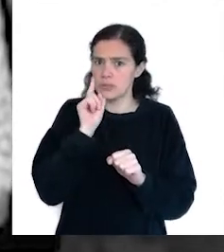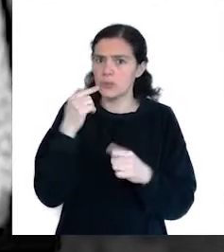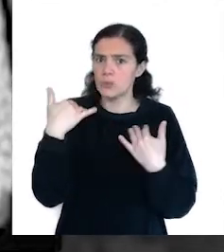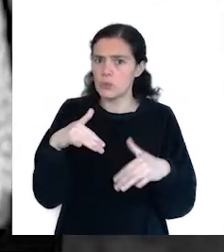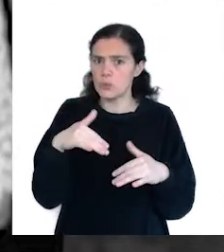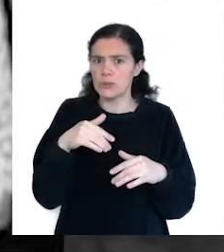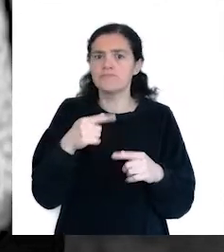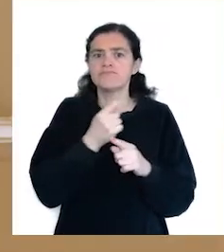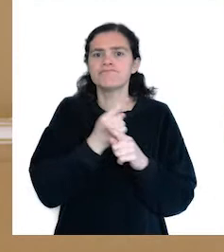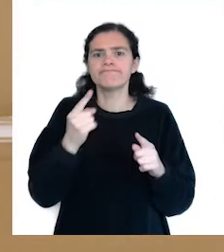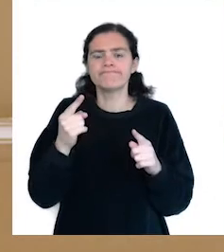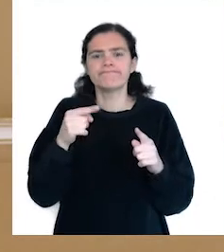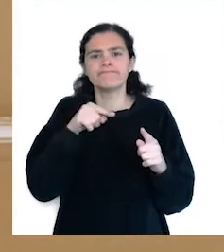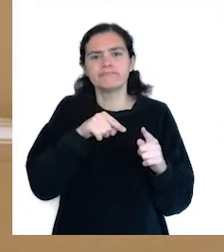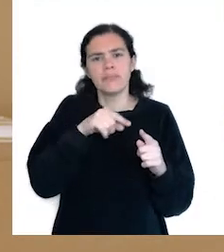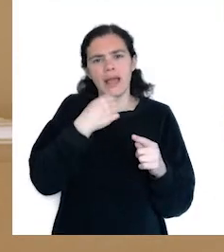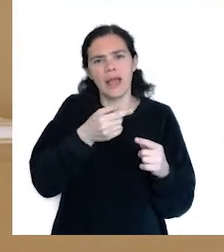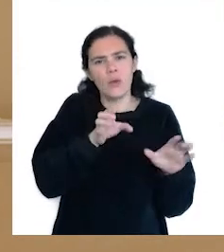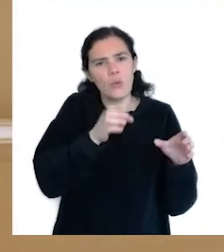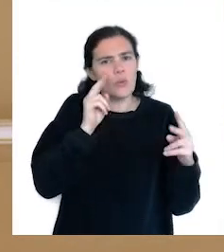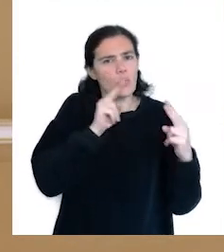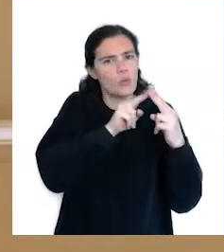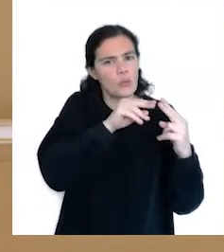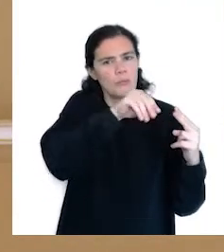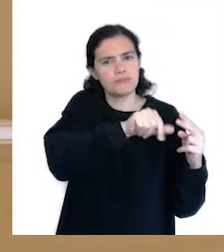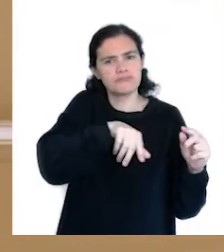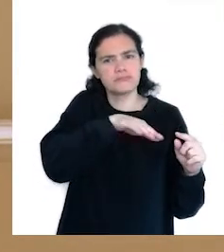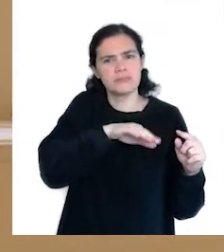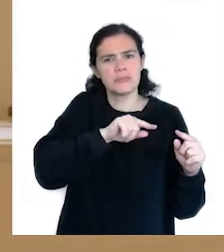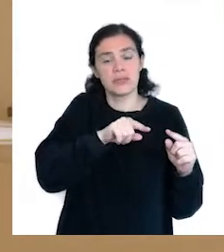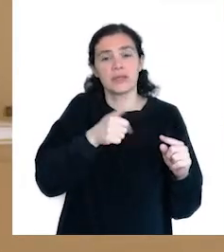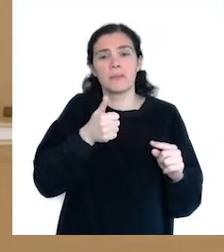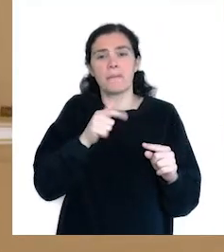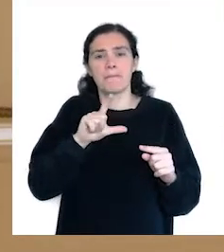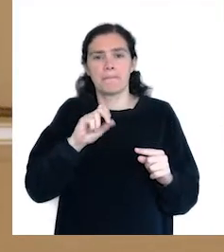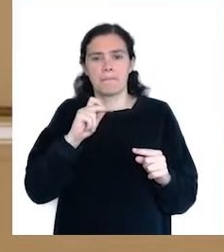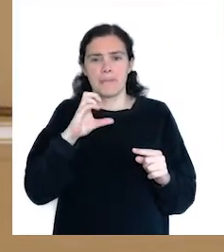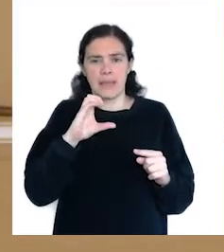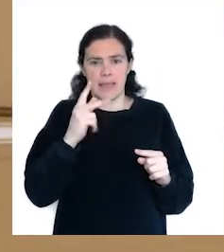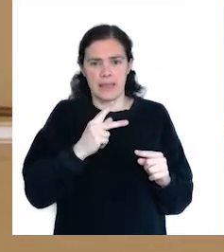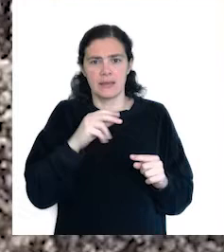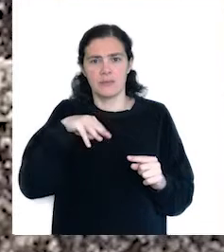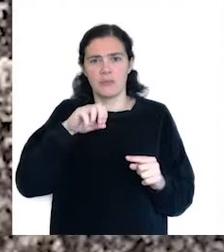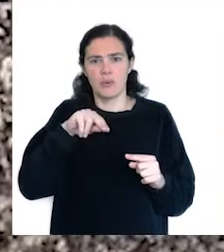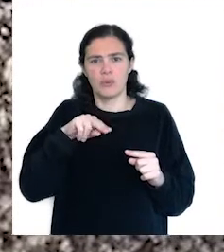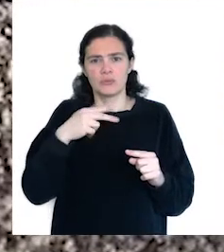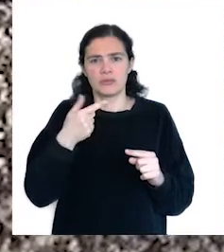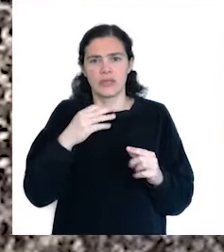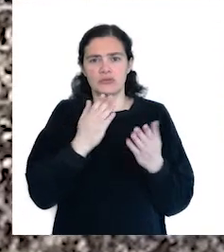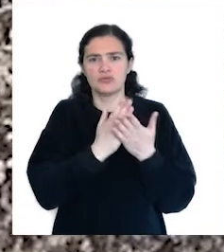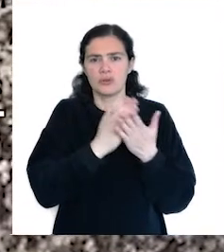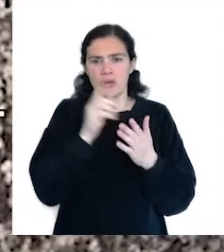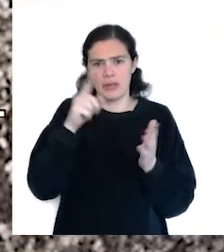importance, come from one place, a meeting place that was Black Mountain College in the